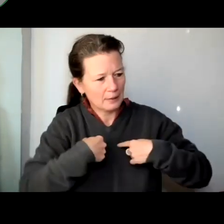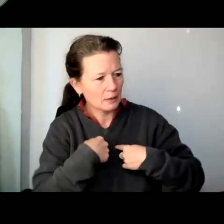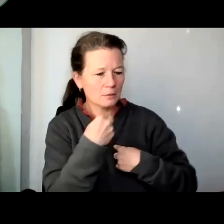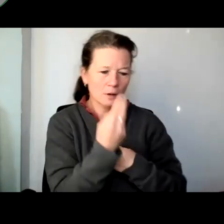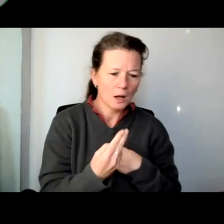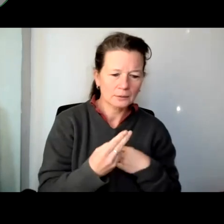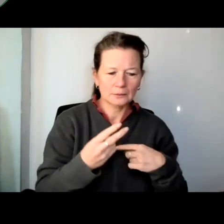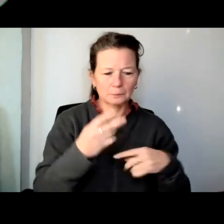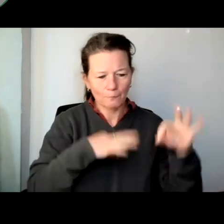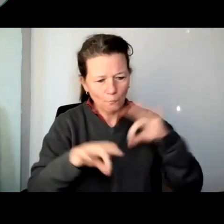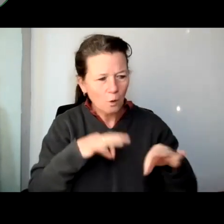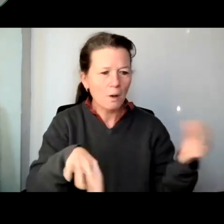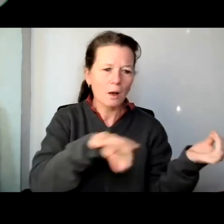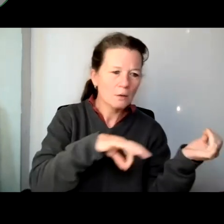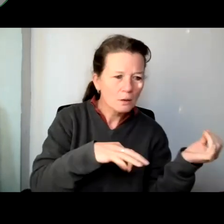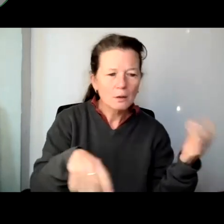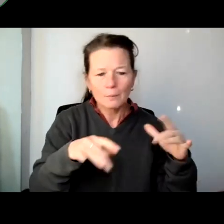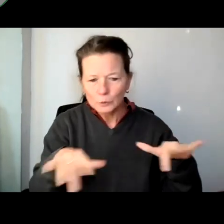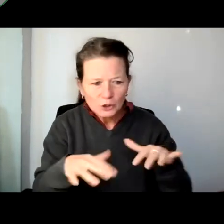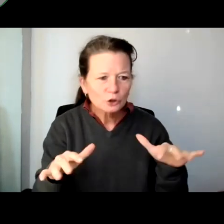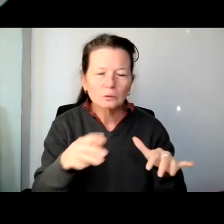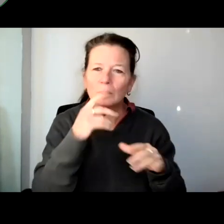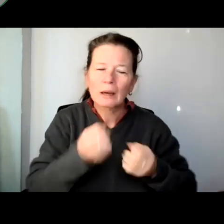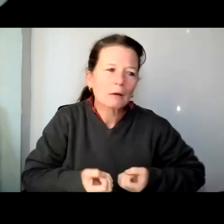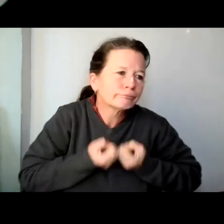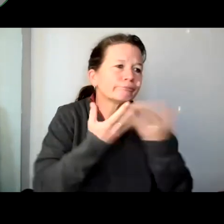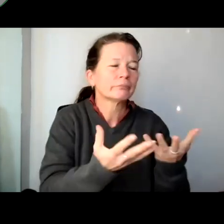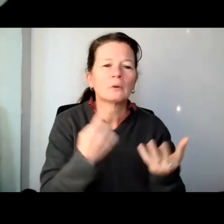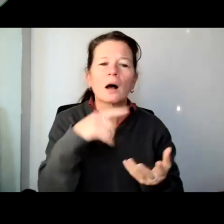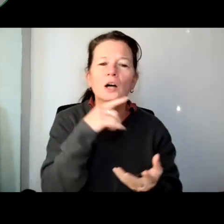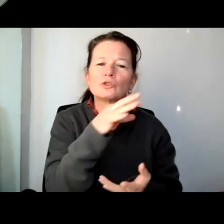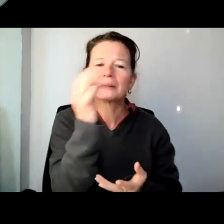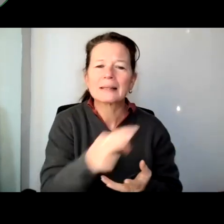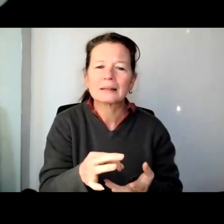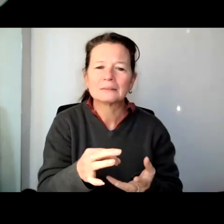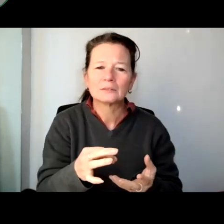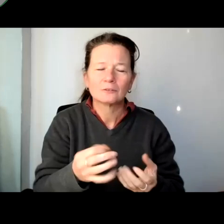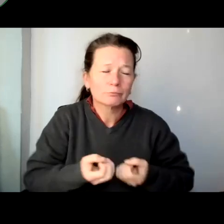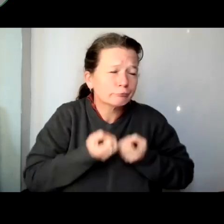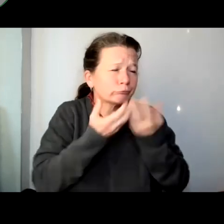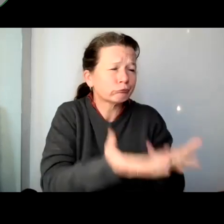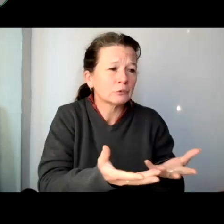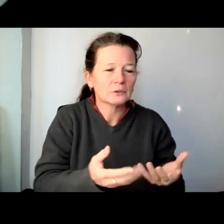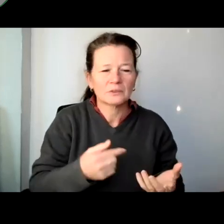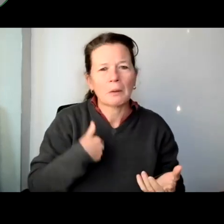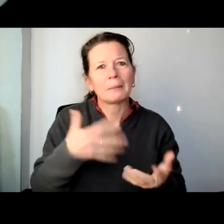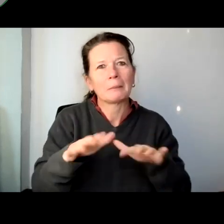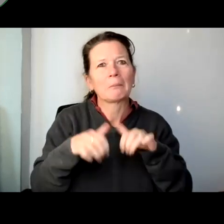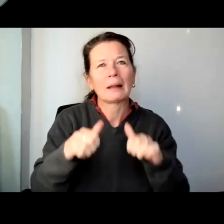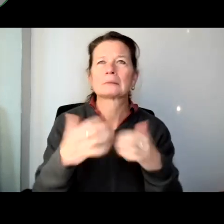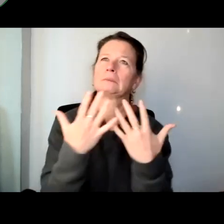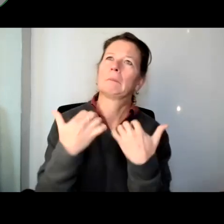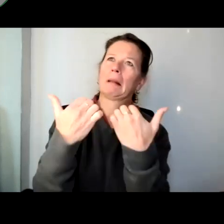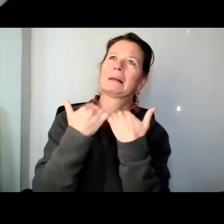we can give 100% to the performance or to the song that we're recording. So I've been blessed to have some brilliant